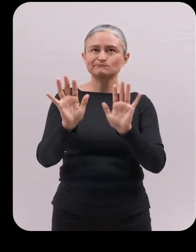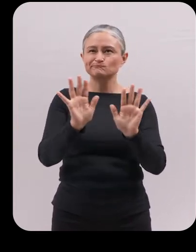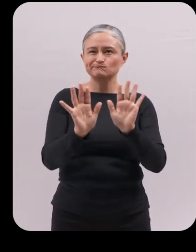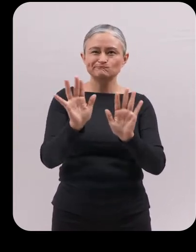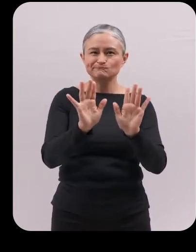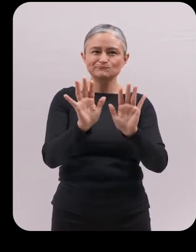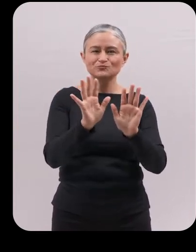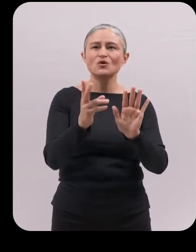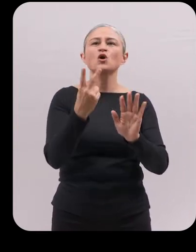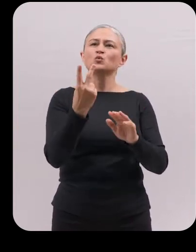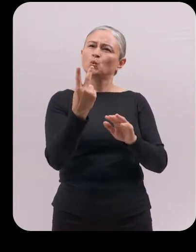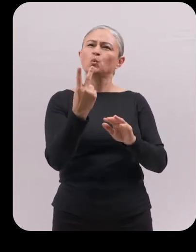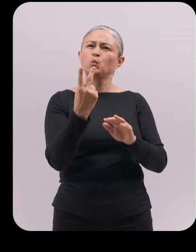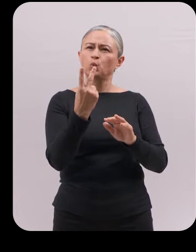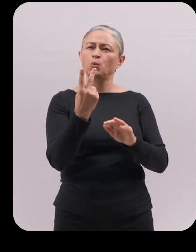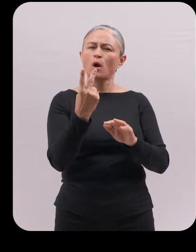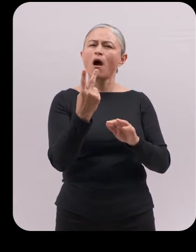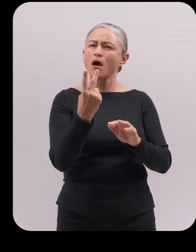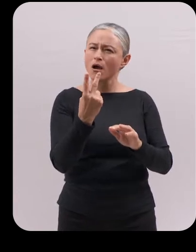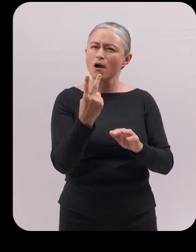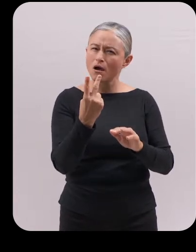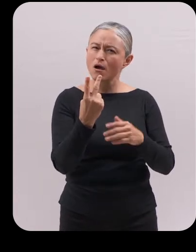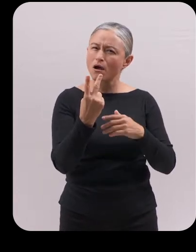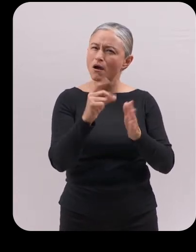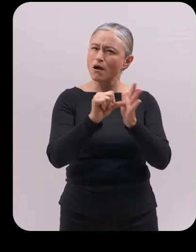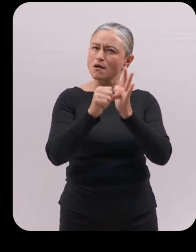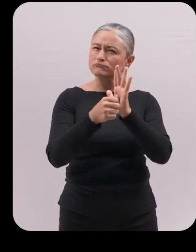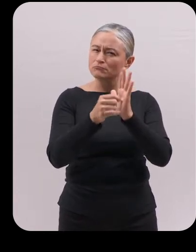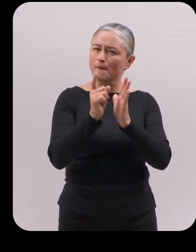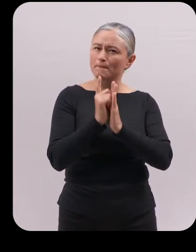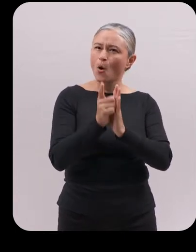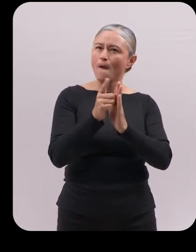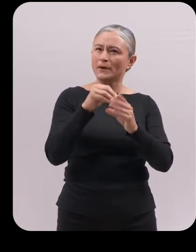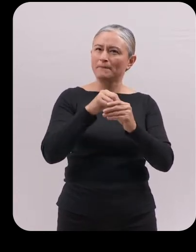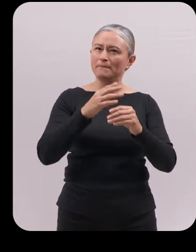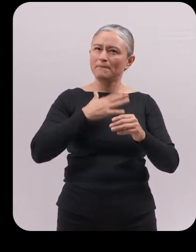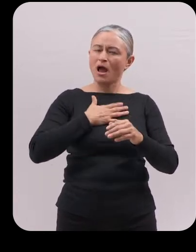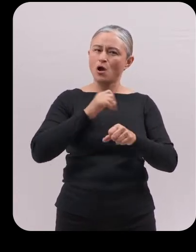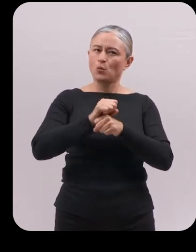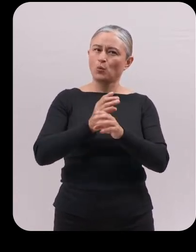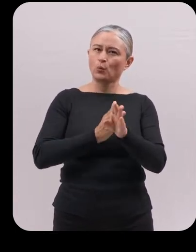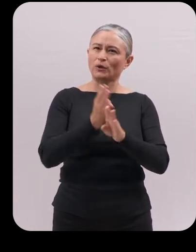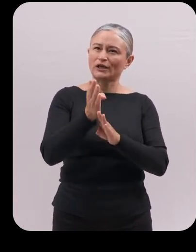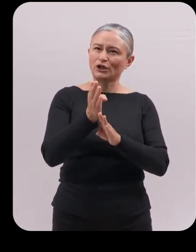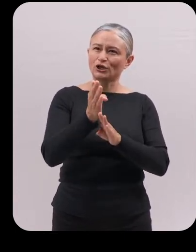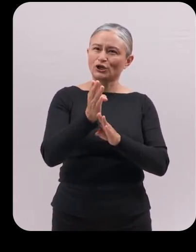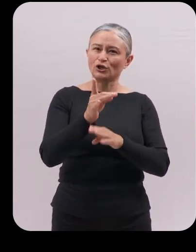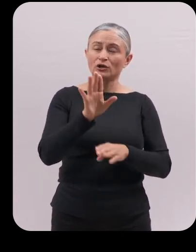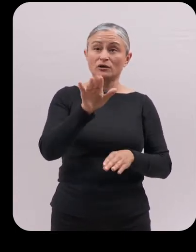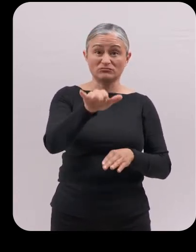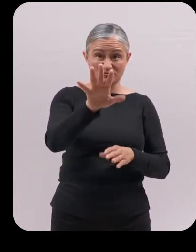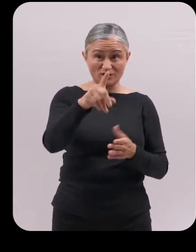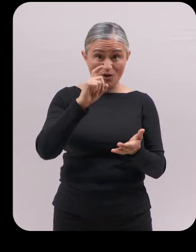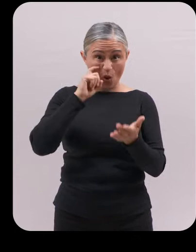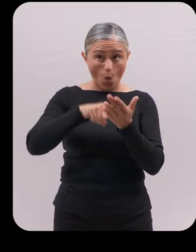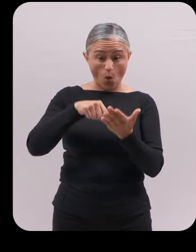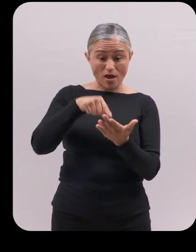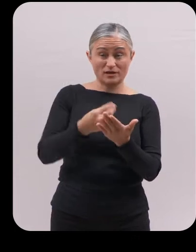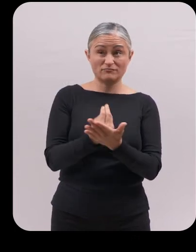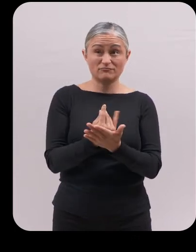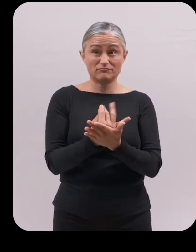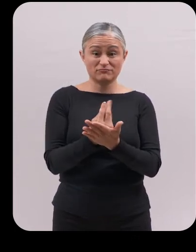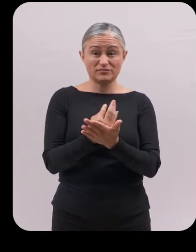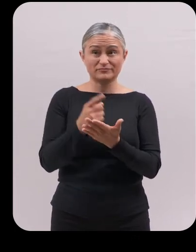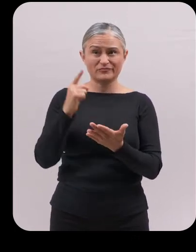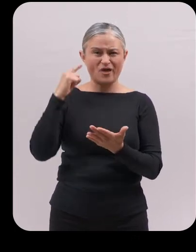pretty prominent moments in my career. The first. Okay, so as you can clearly hear, I was at the park